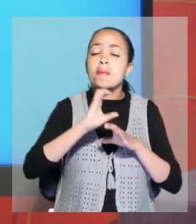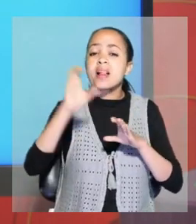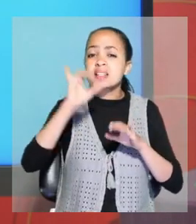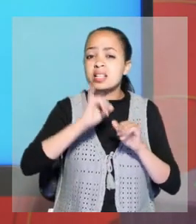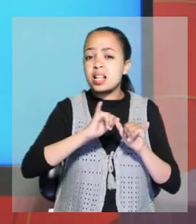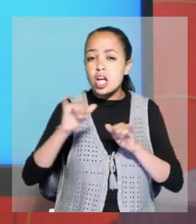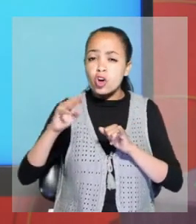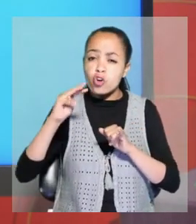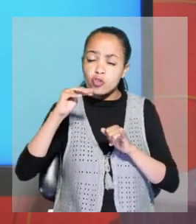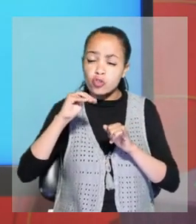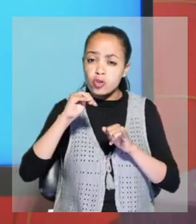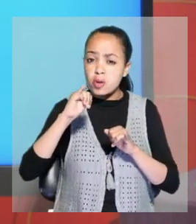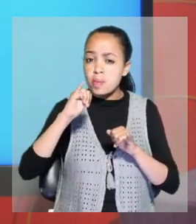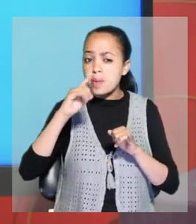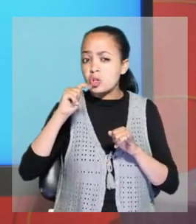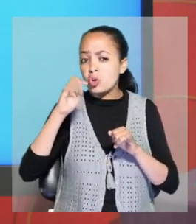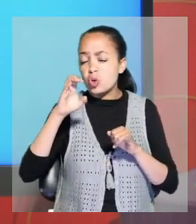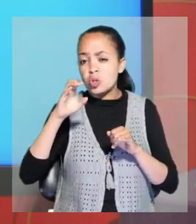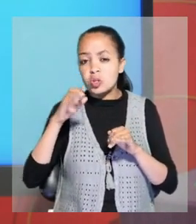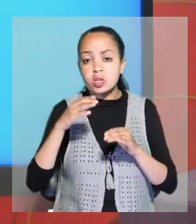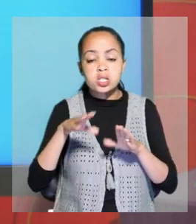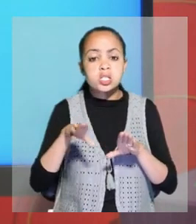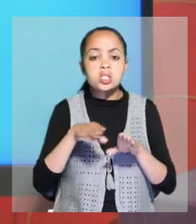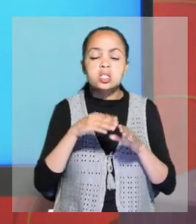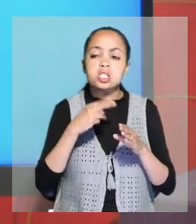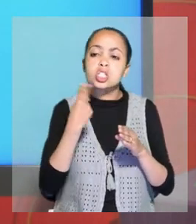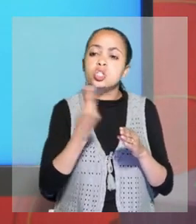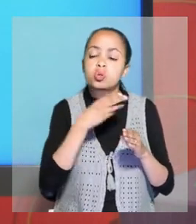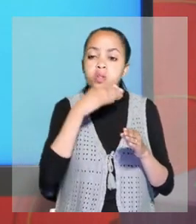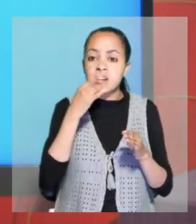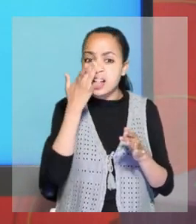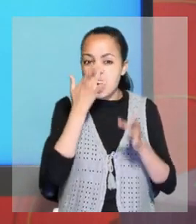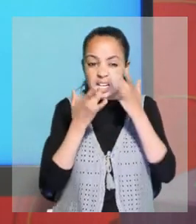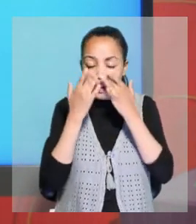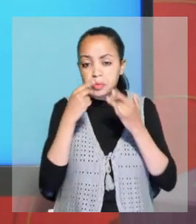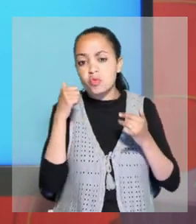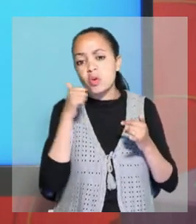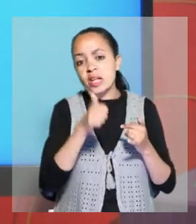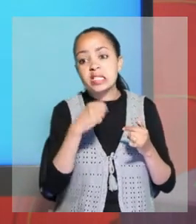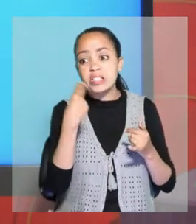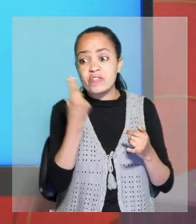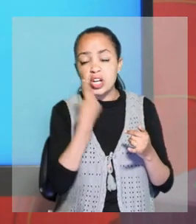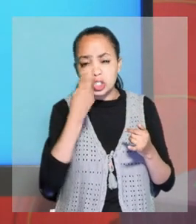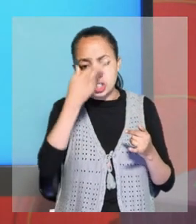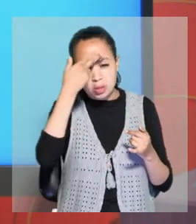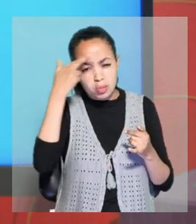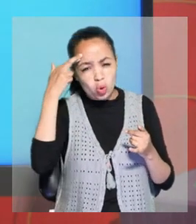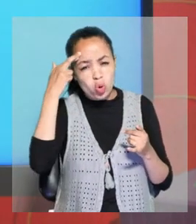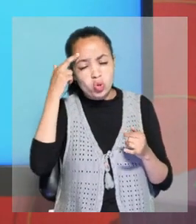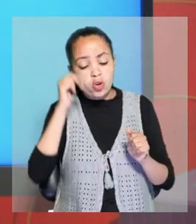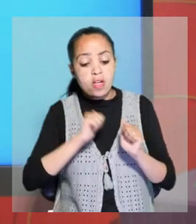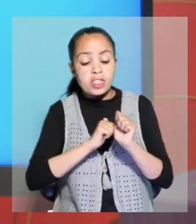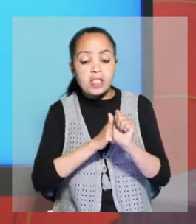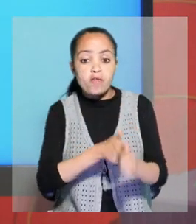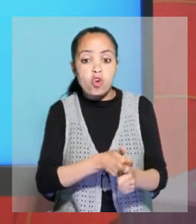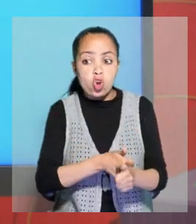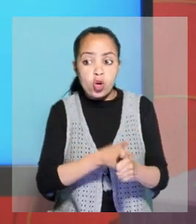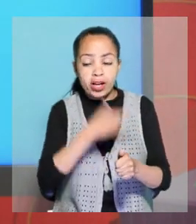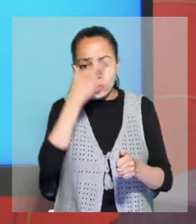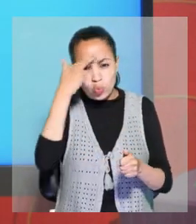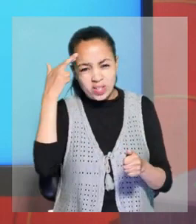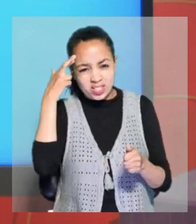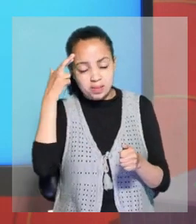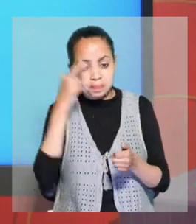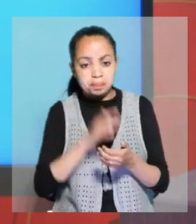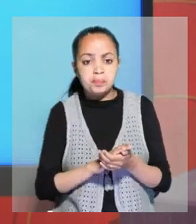like that of mitochondria, is well suited and adapted for its function because of the following